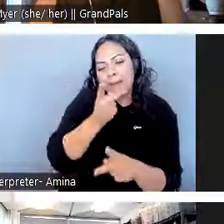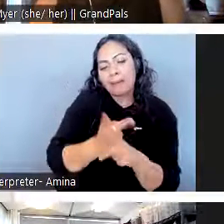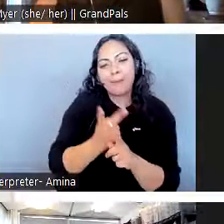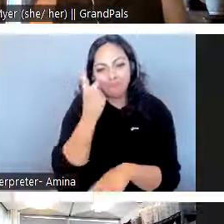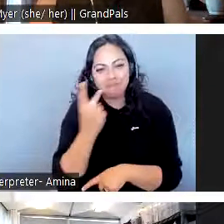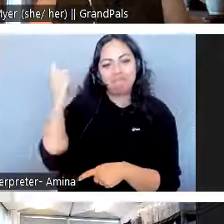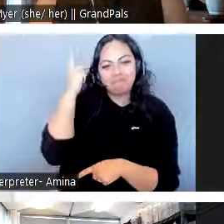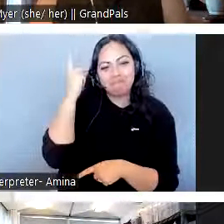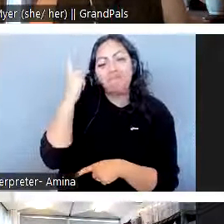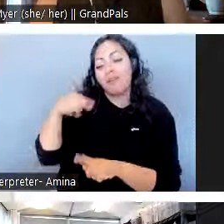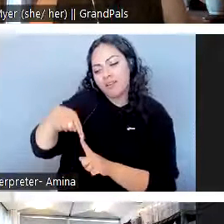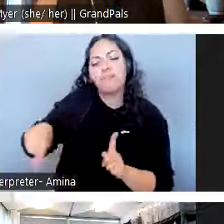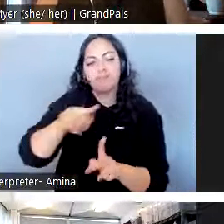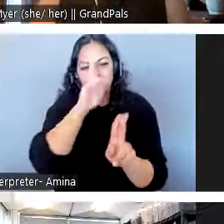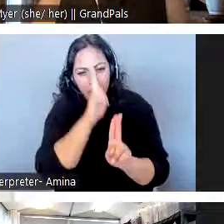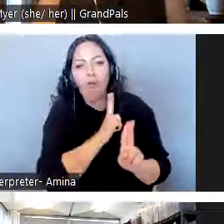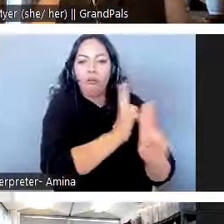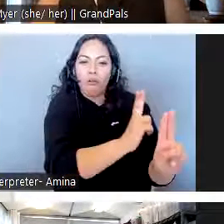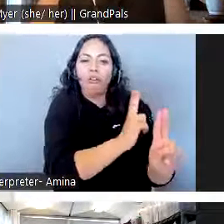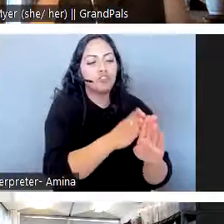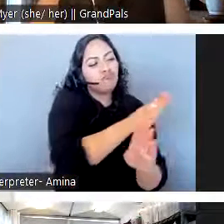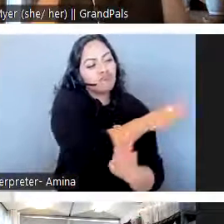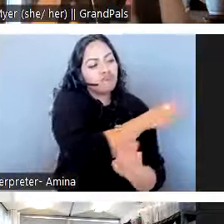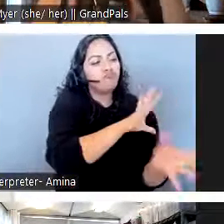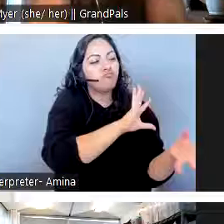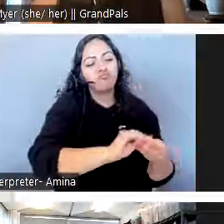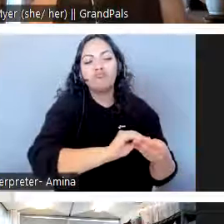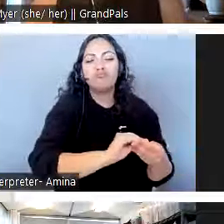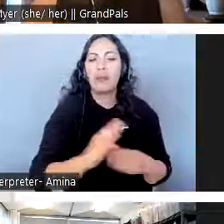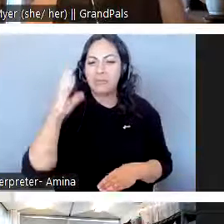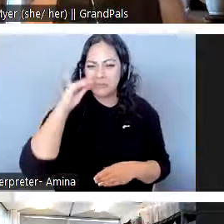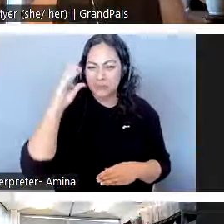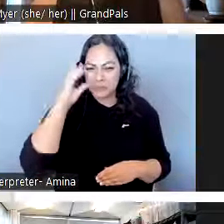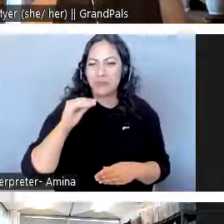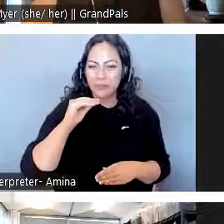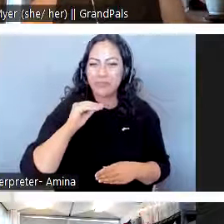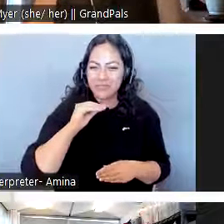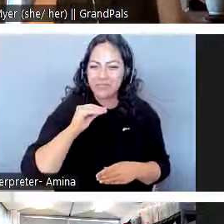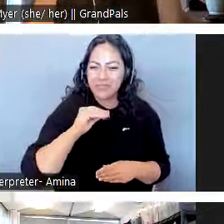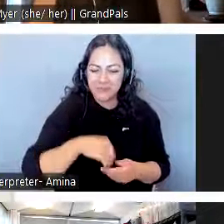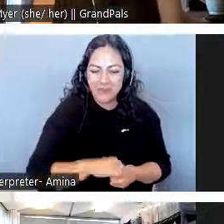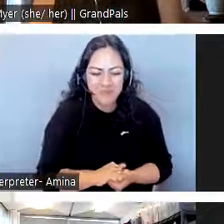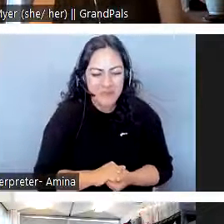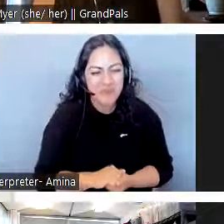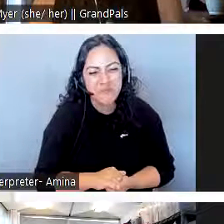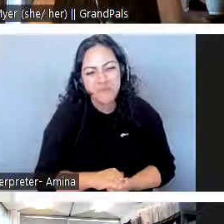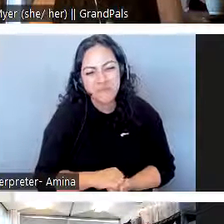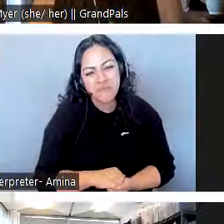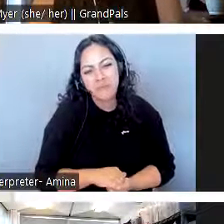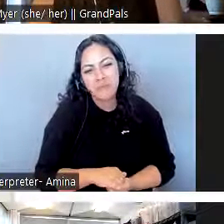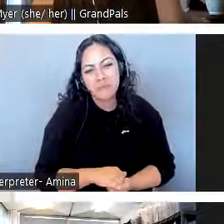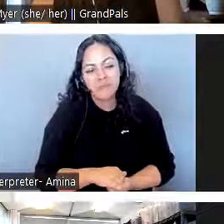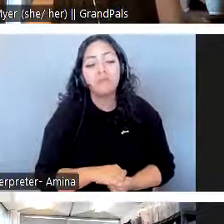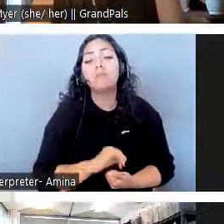to honor the experiences that they've shared together over these series of months. And it's also